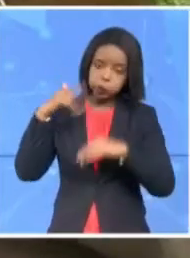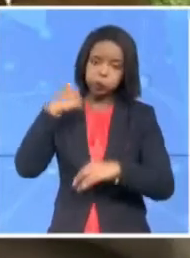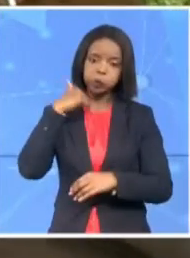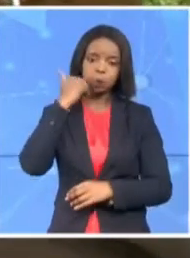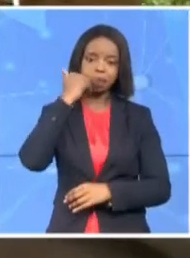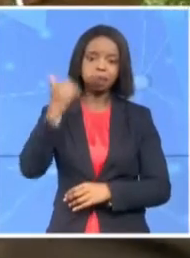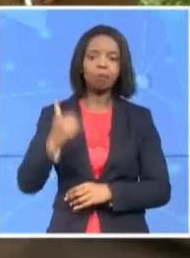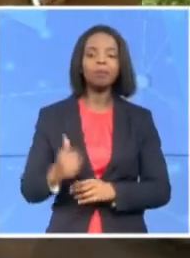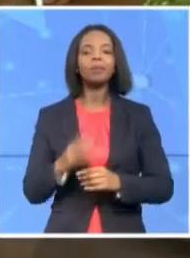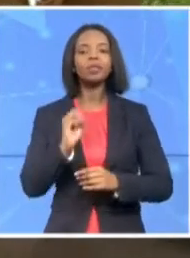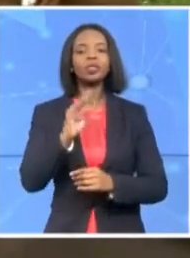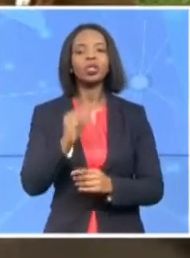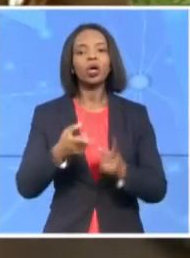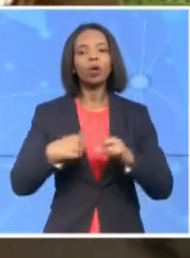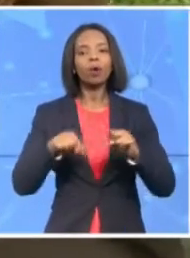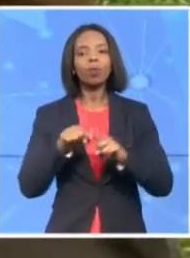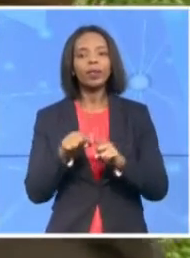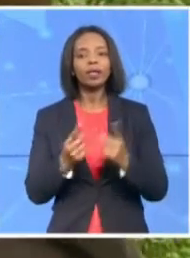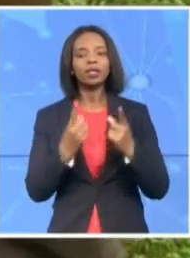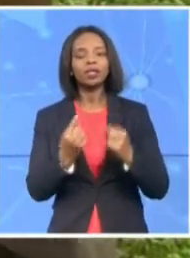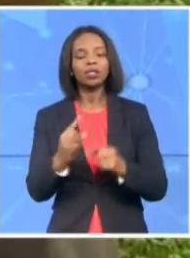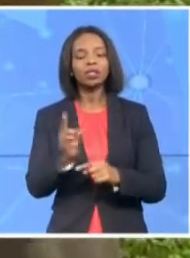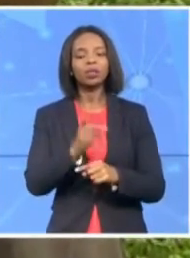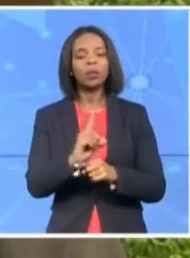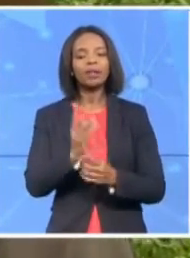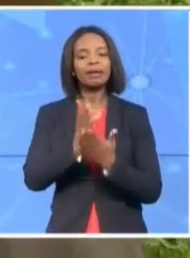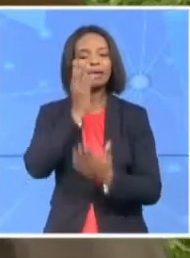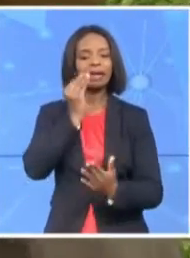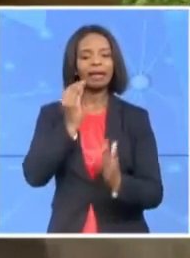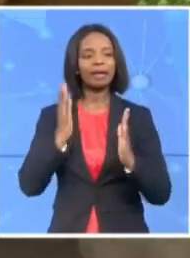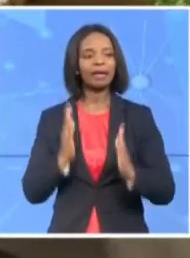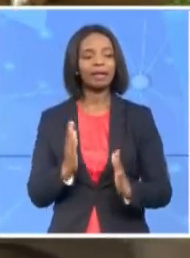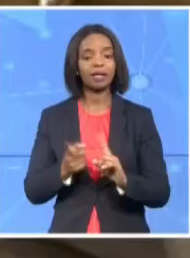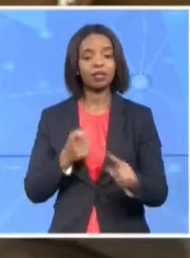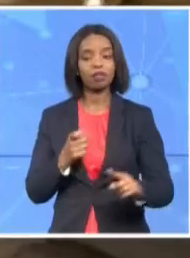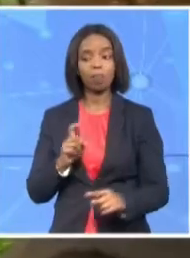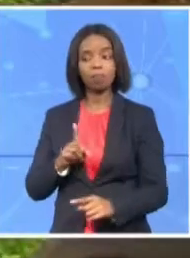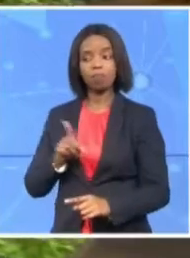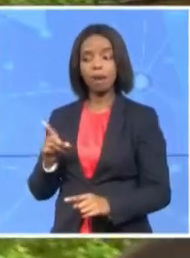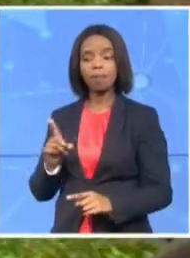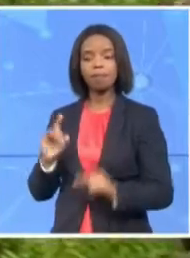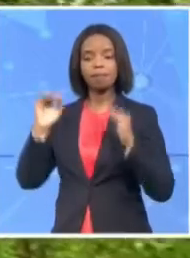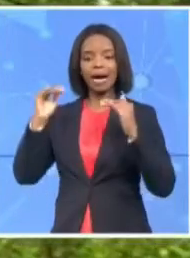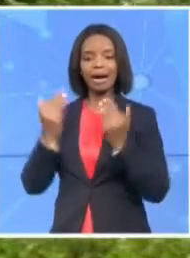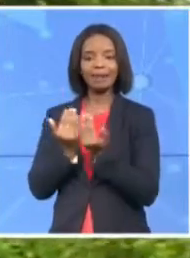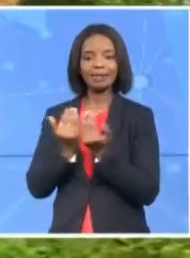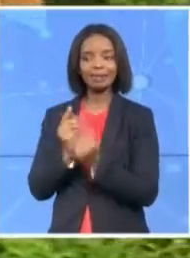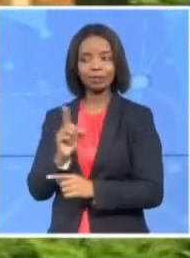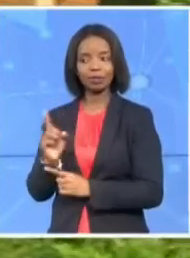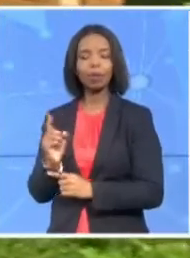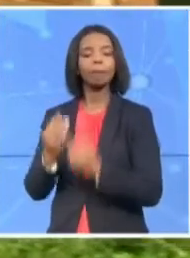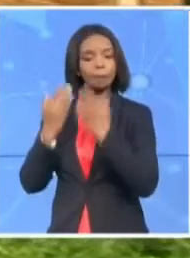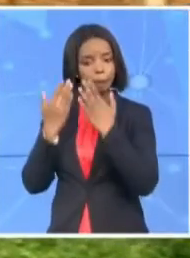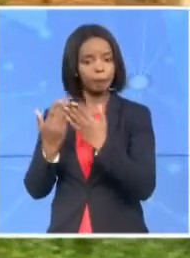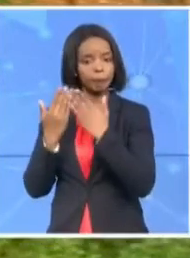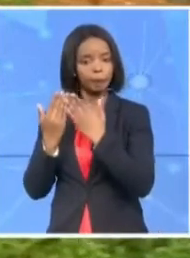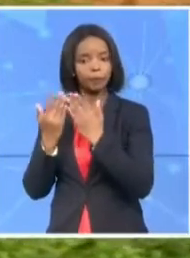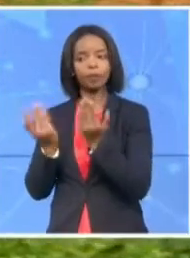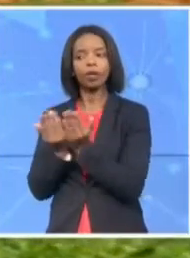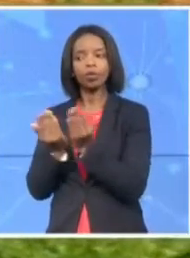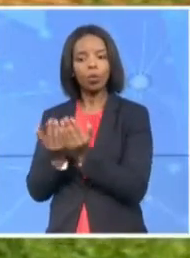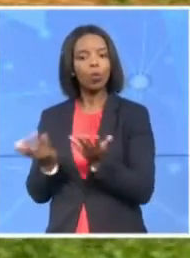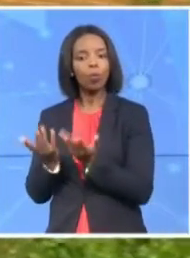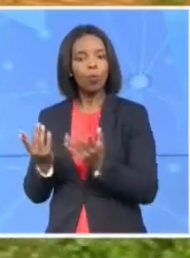School or Elim were attending school here, but not particularly this section. This is just